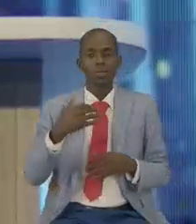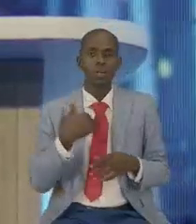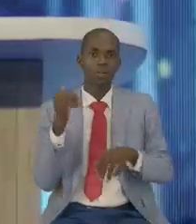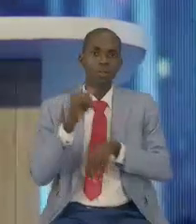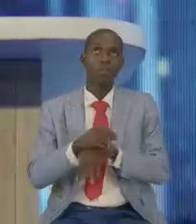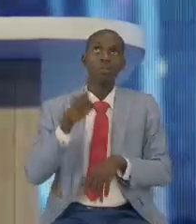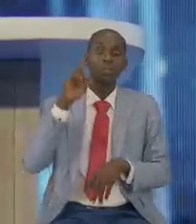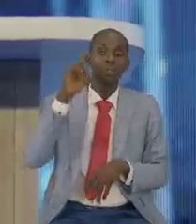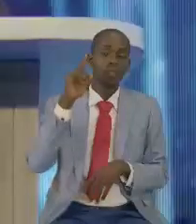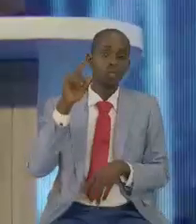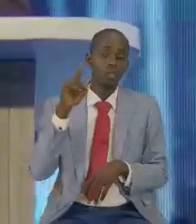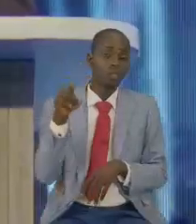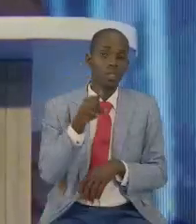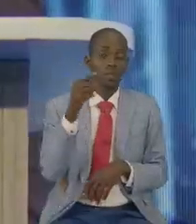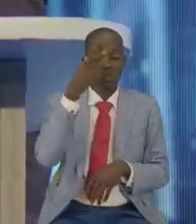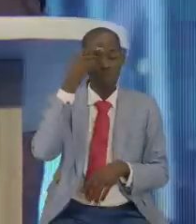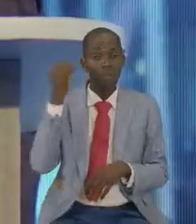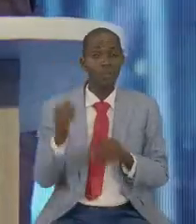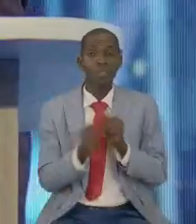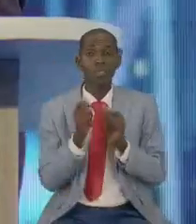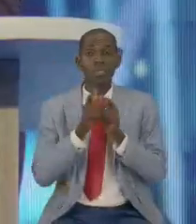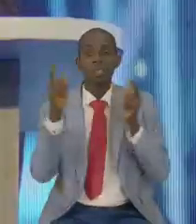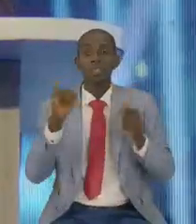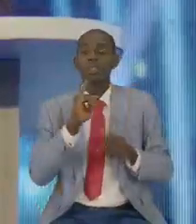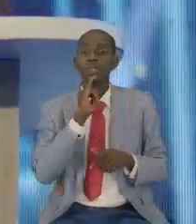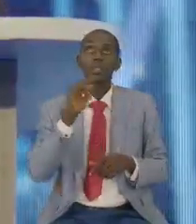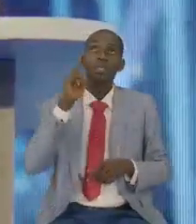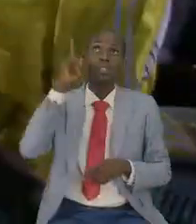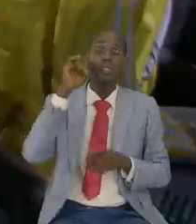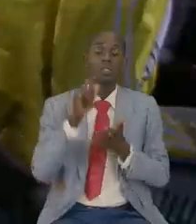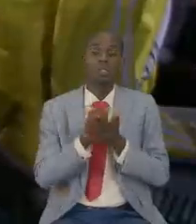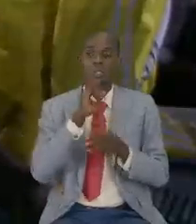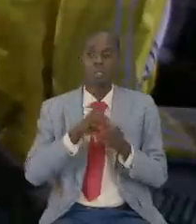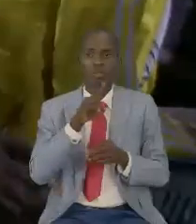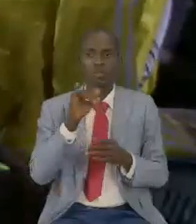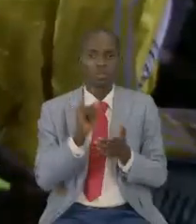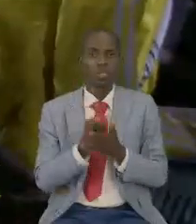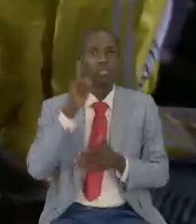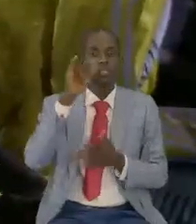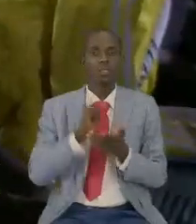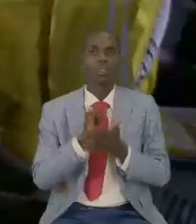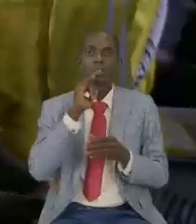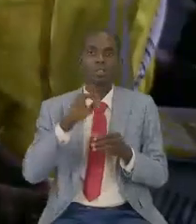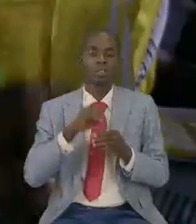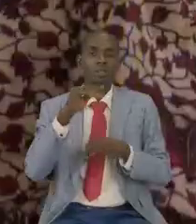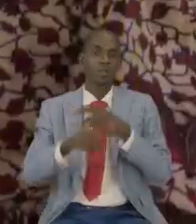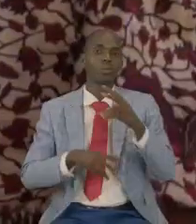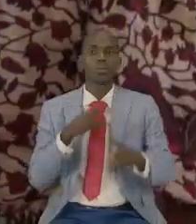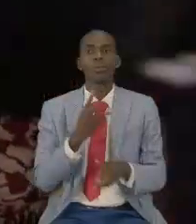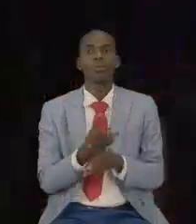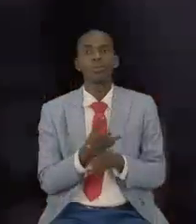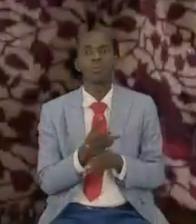that is in you than he that is in the world. Are you didn't say amen to that one?